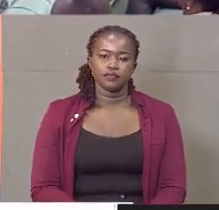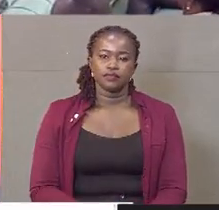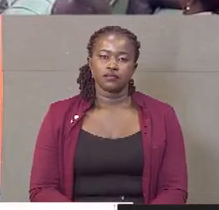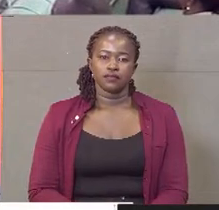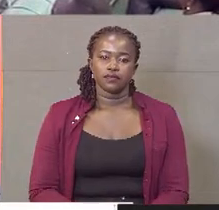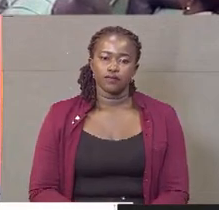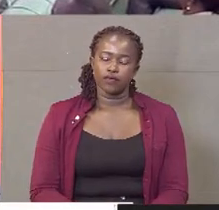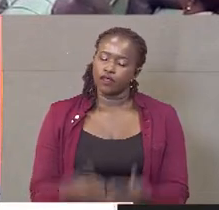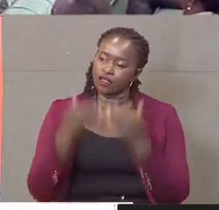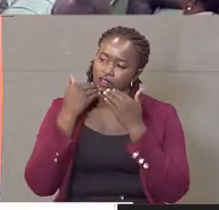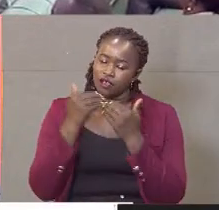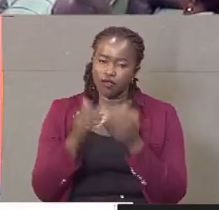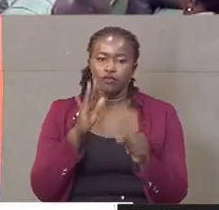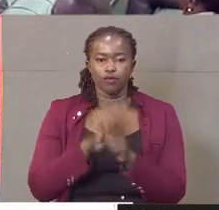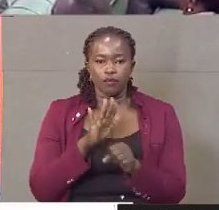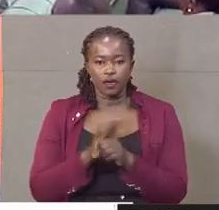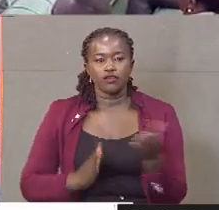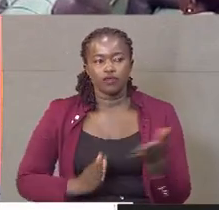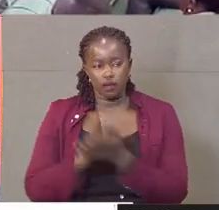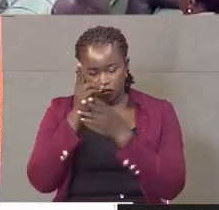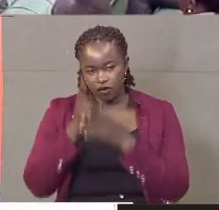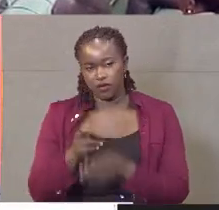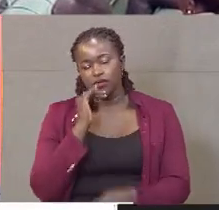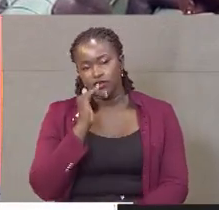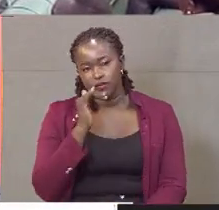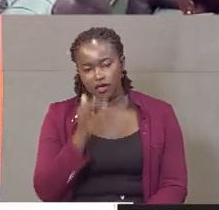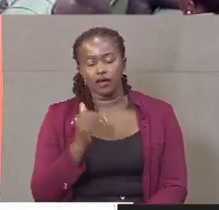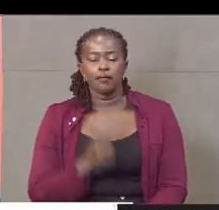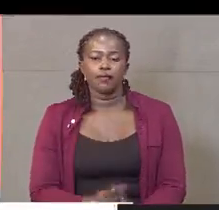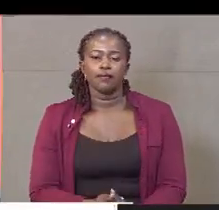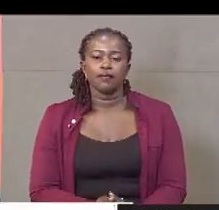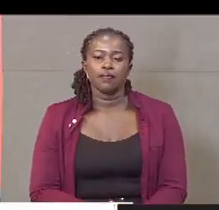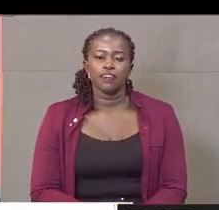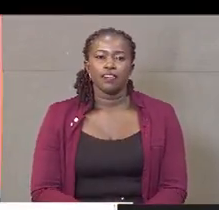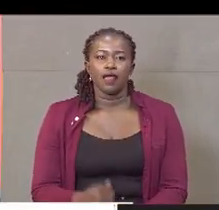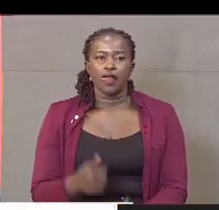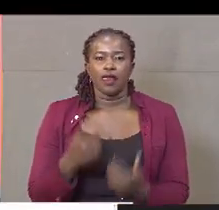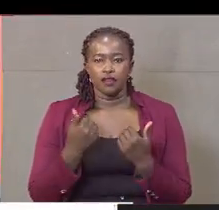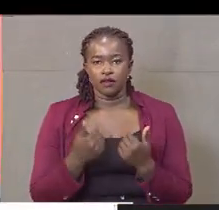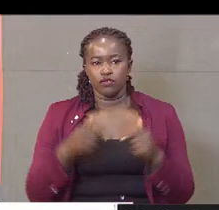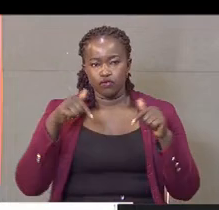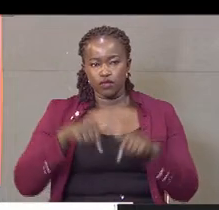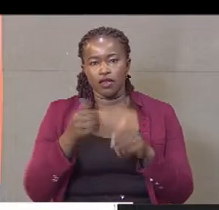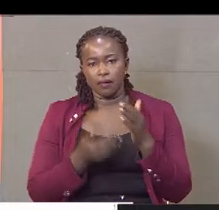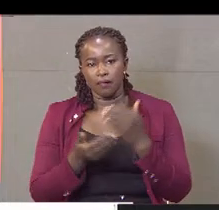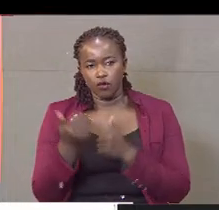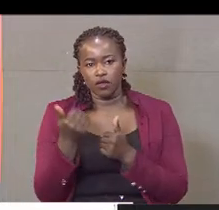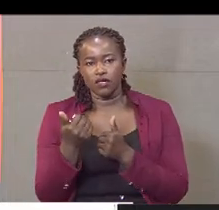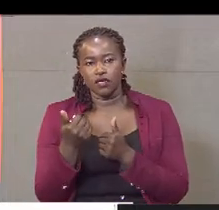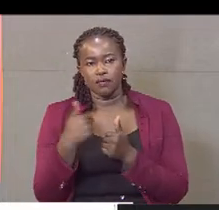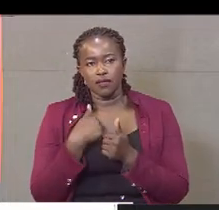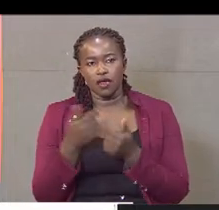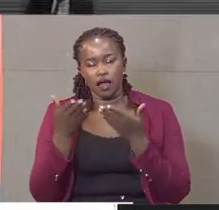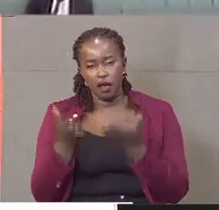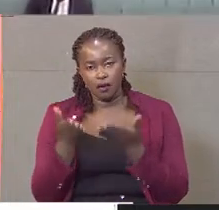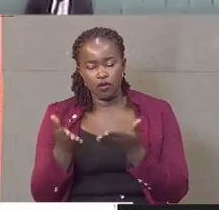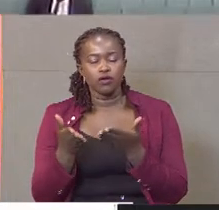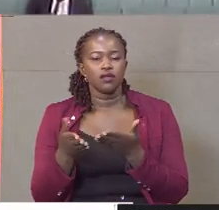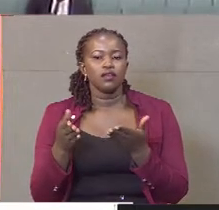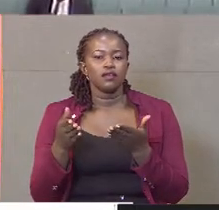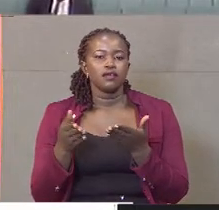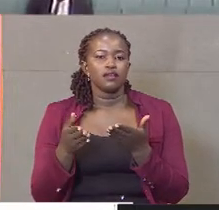Thank you so much, Right Honorable Speaker. I was here this morning, and you sent me